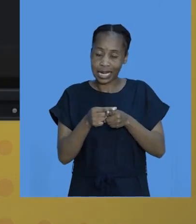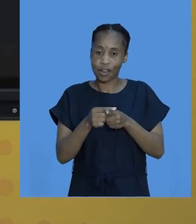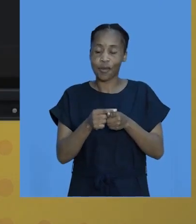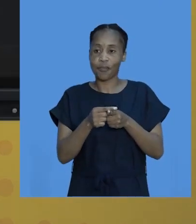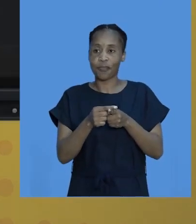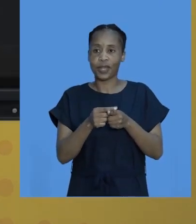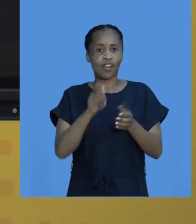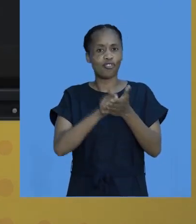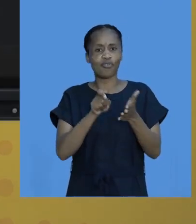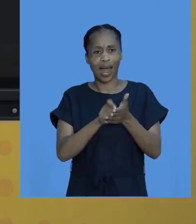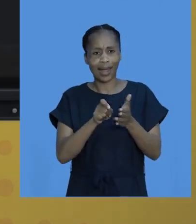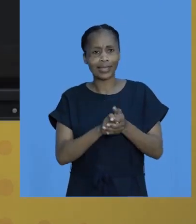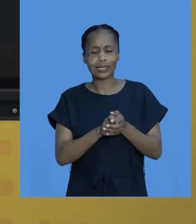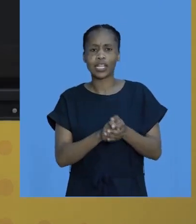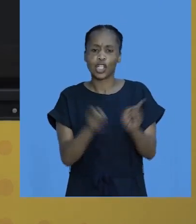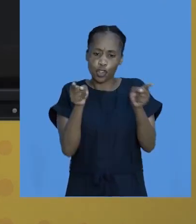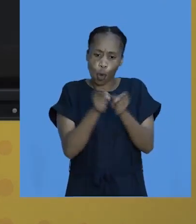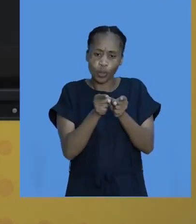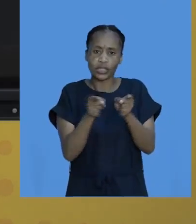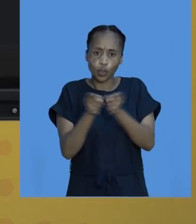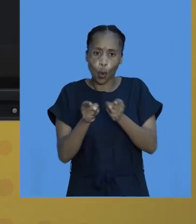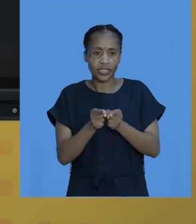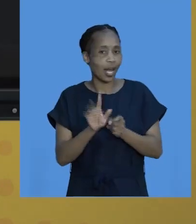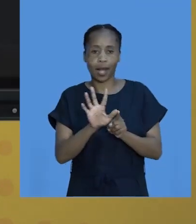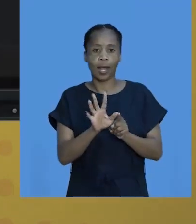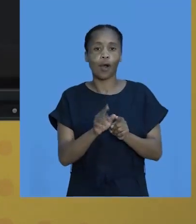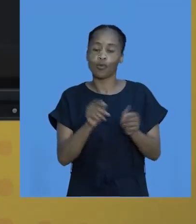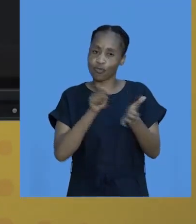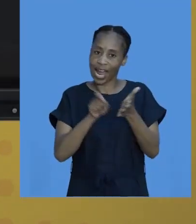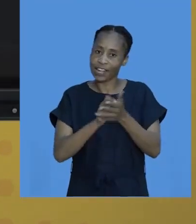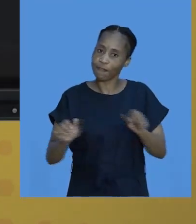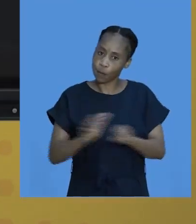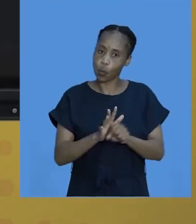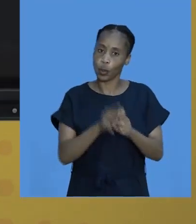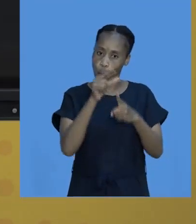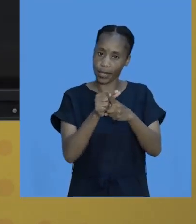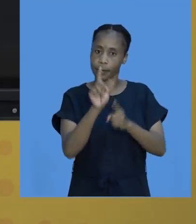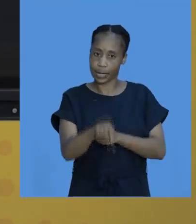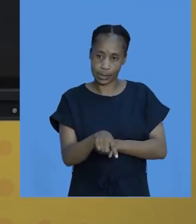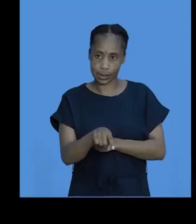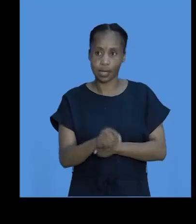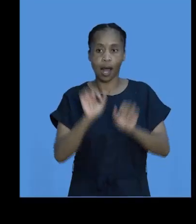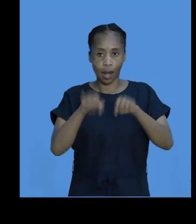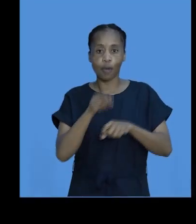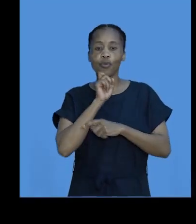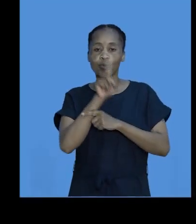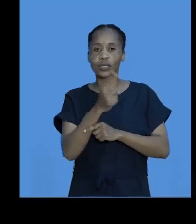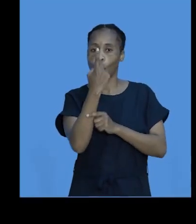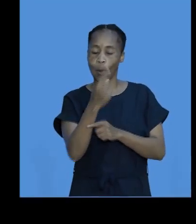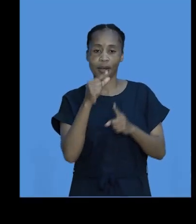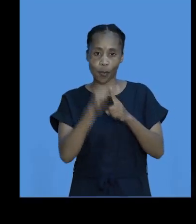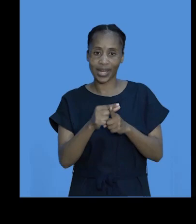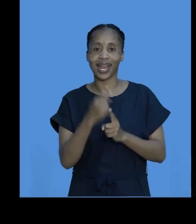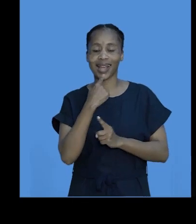you cannot write acronyms there. You cannot write abbreviations in this one. And you are allowed to